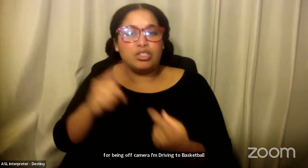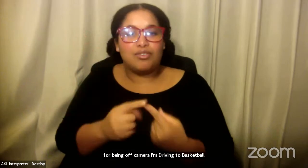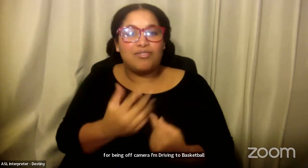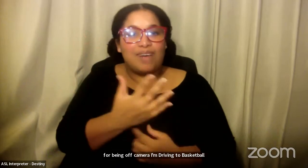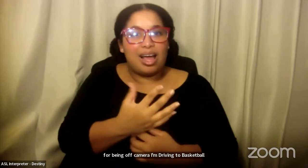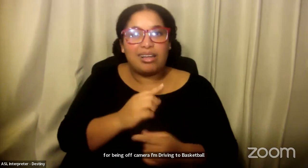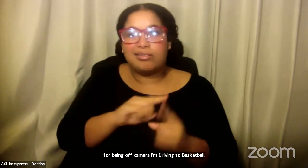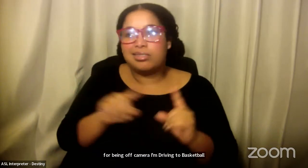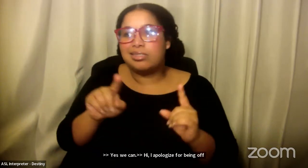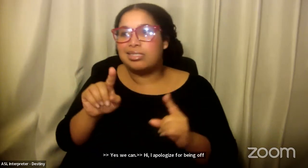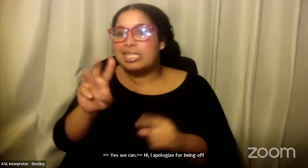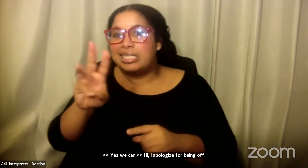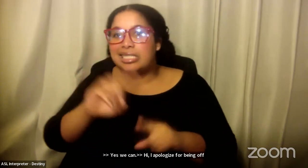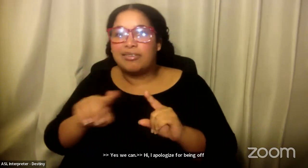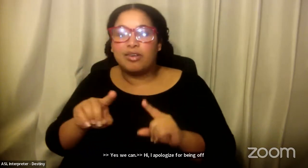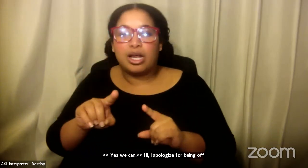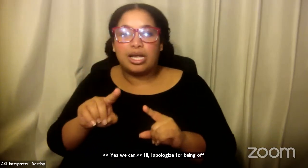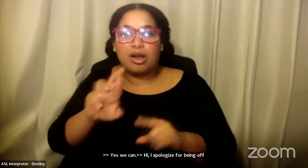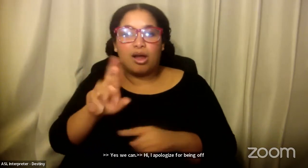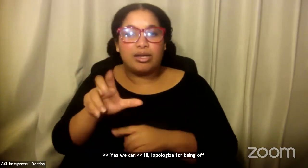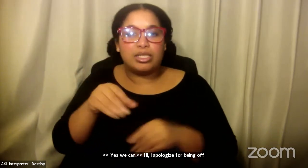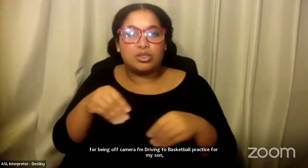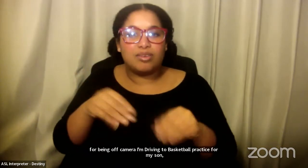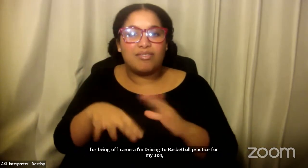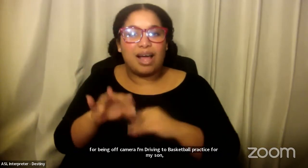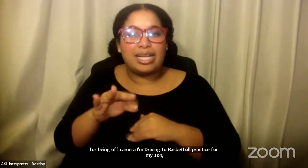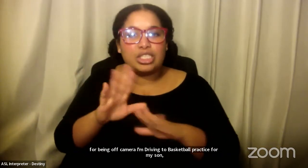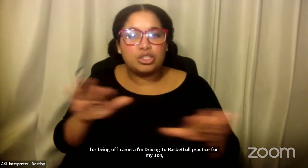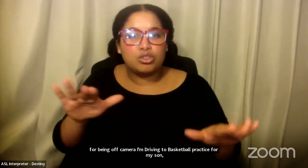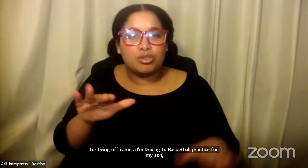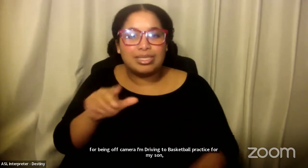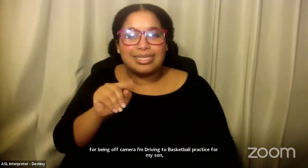6 drugstores in order to find children's Tylenol.